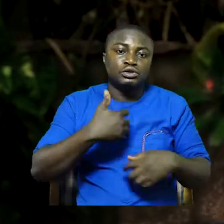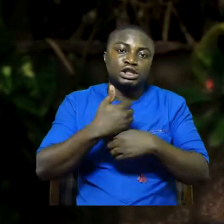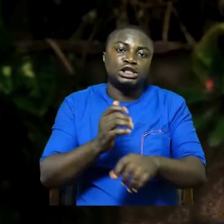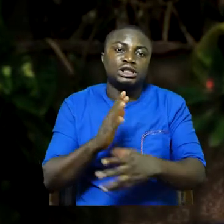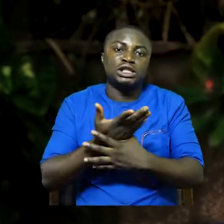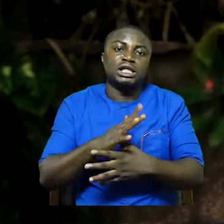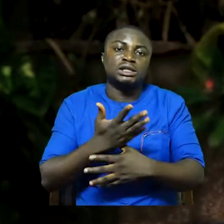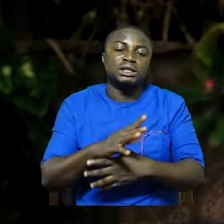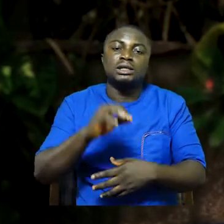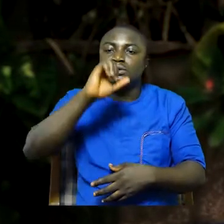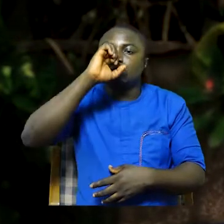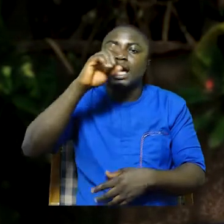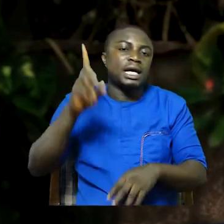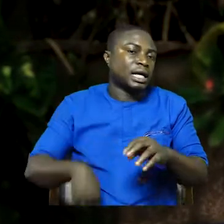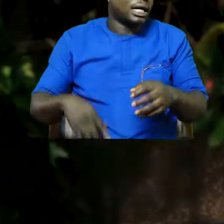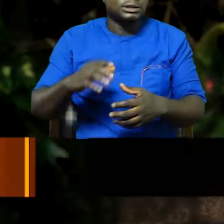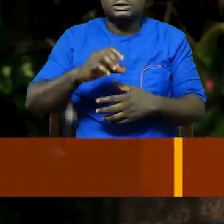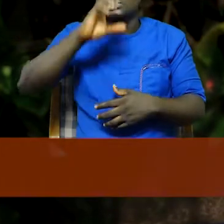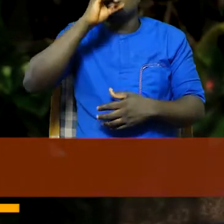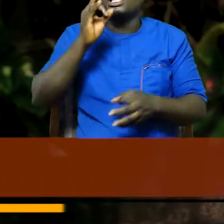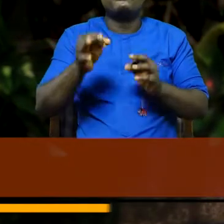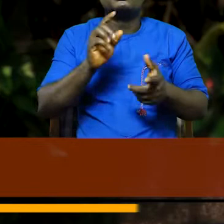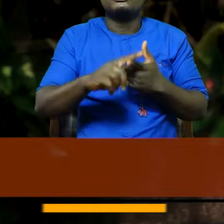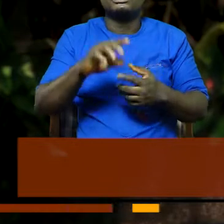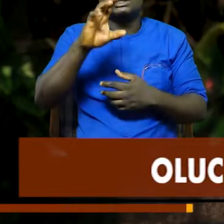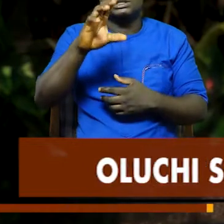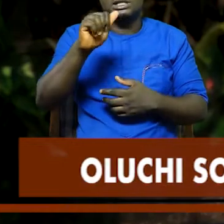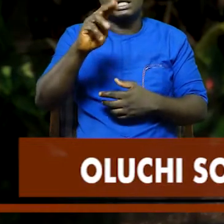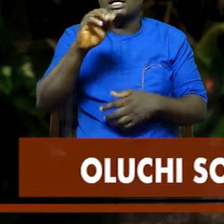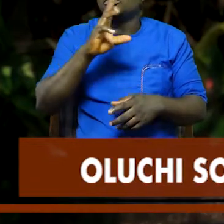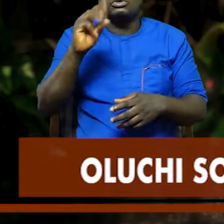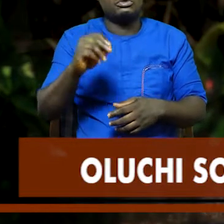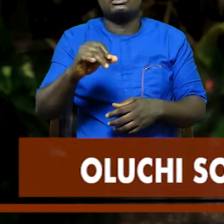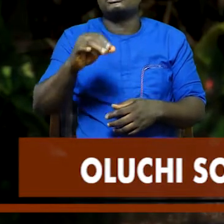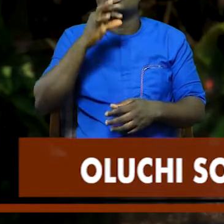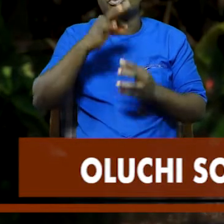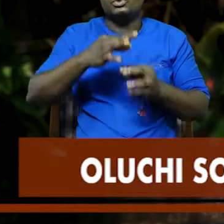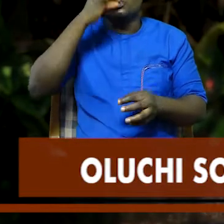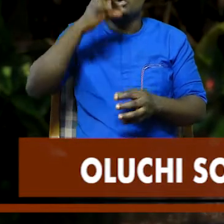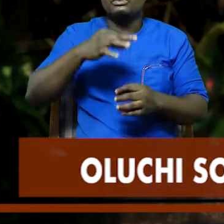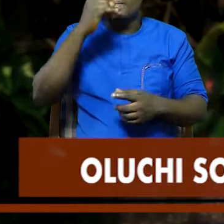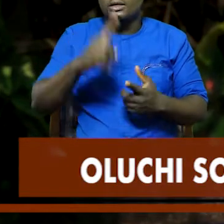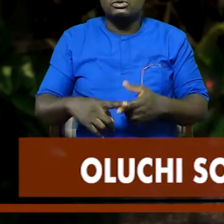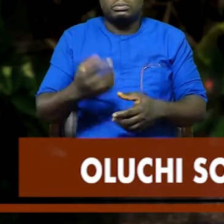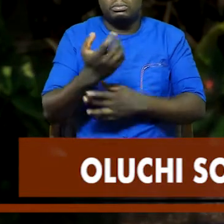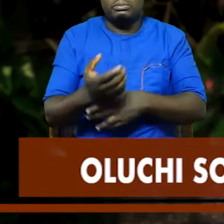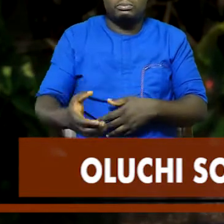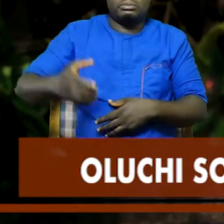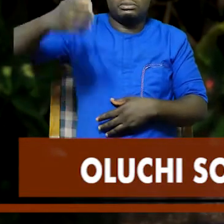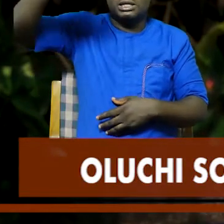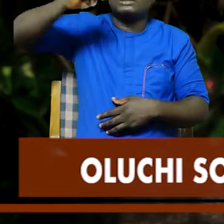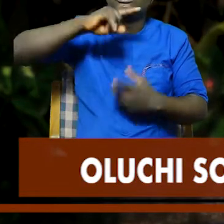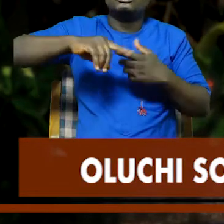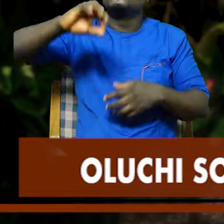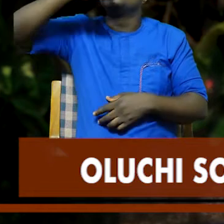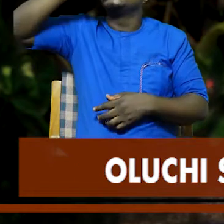attend events now and they are sharing drinks, I cannot drink. If it is not can and there is no straw, I can't drink, because to raise my